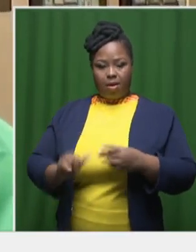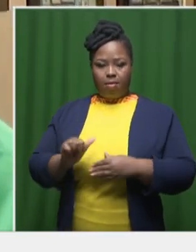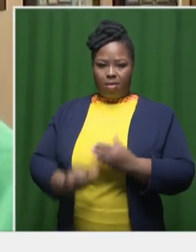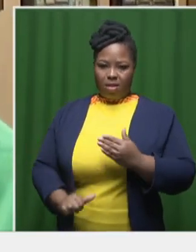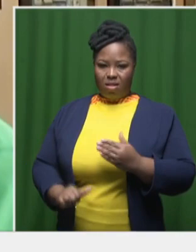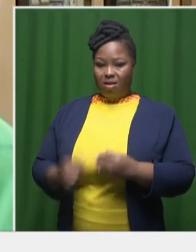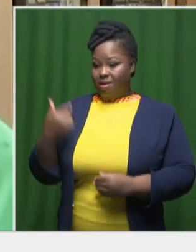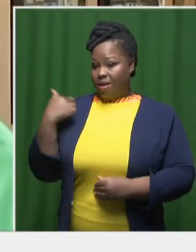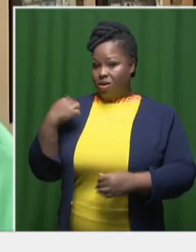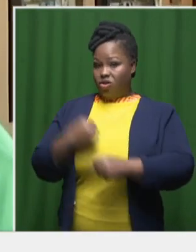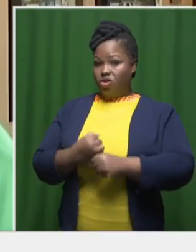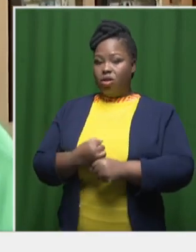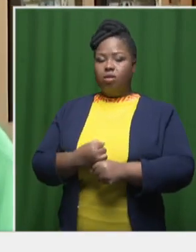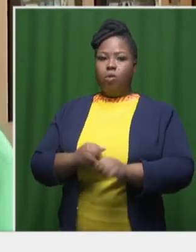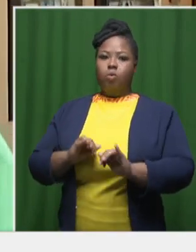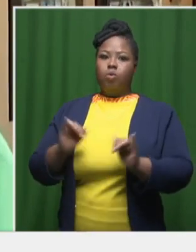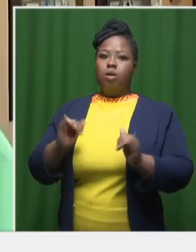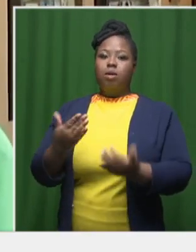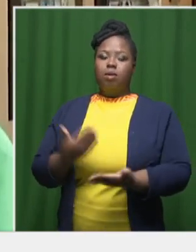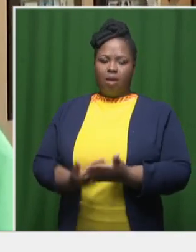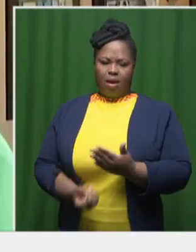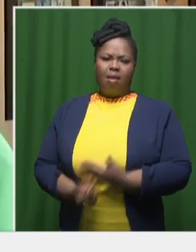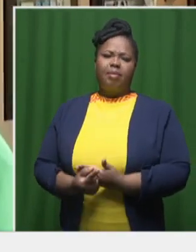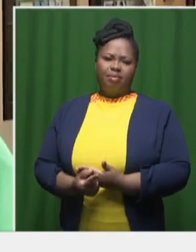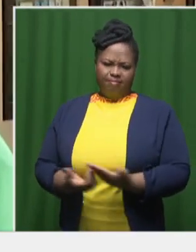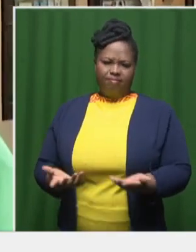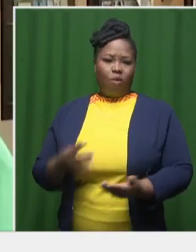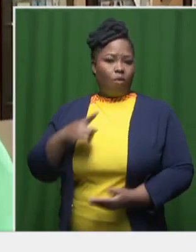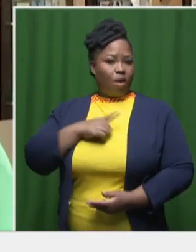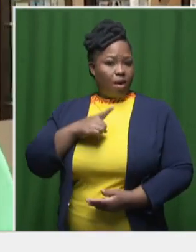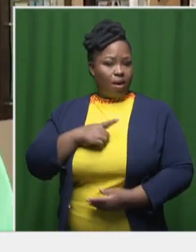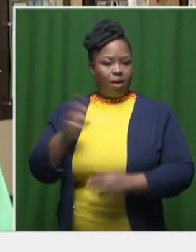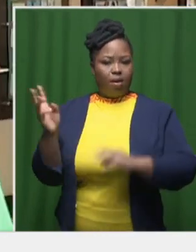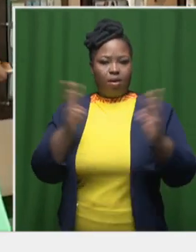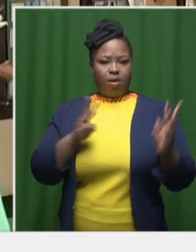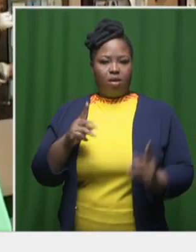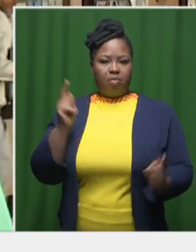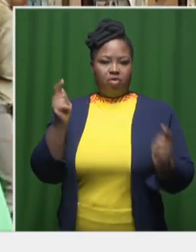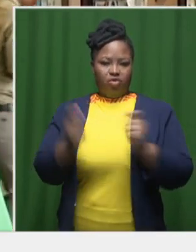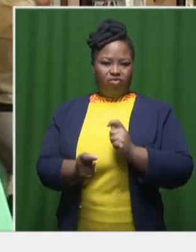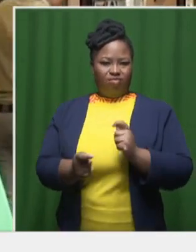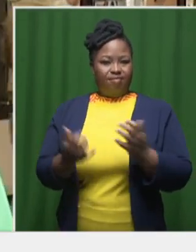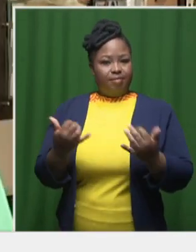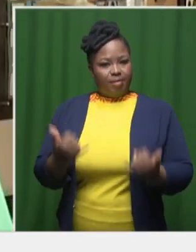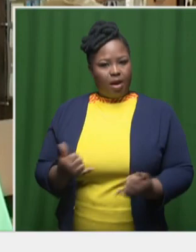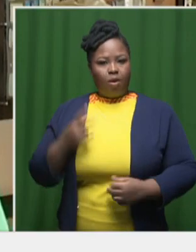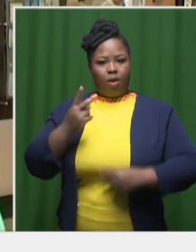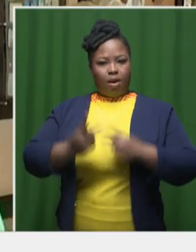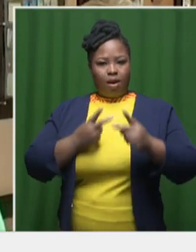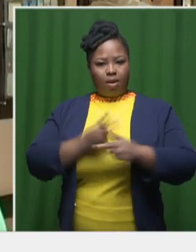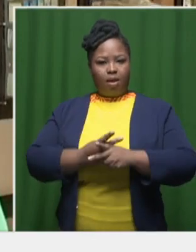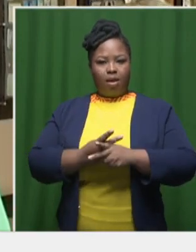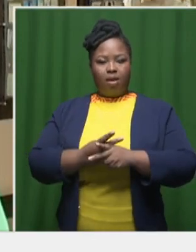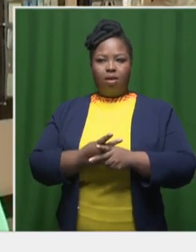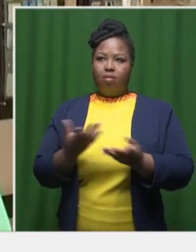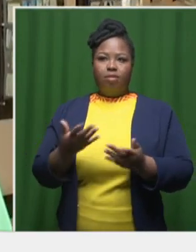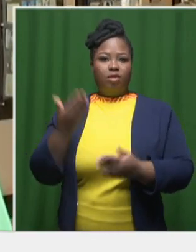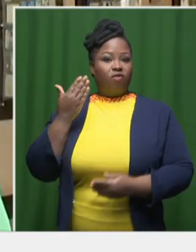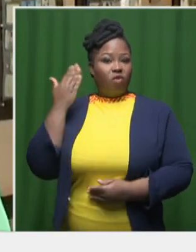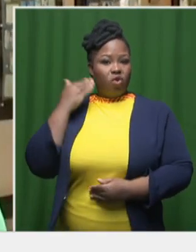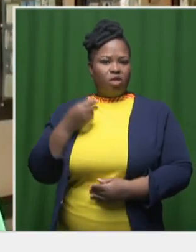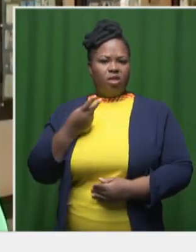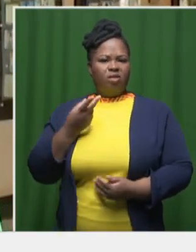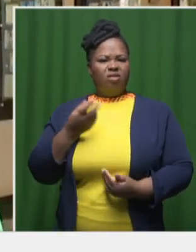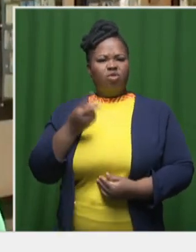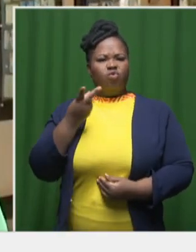that those floods were twice as likely to have happened because of climate change. So we've seen a return period move from 40 years to 20 years.